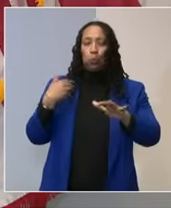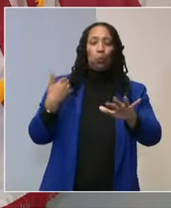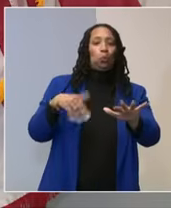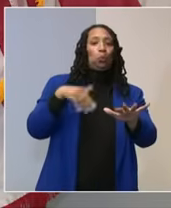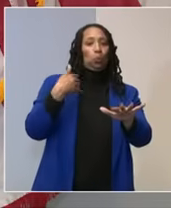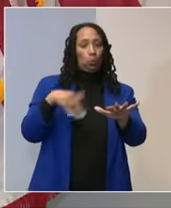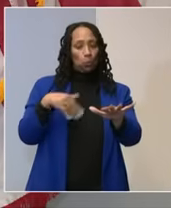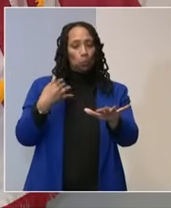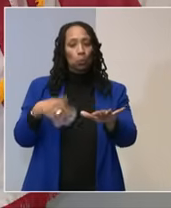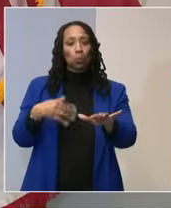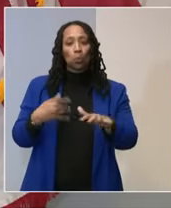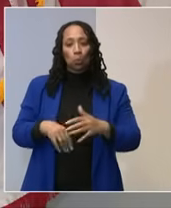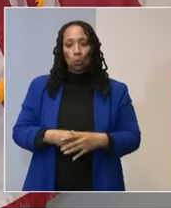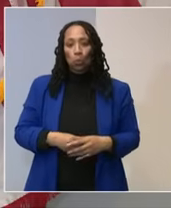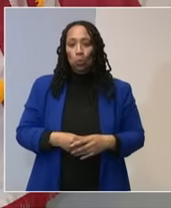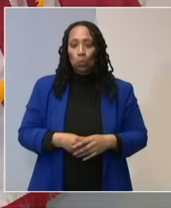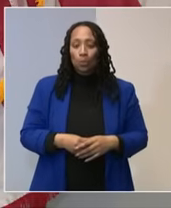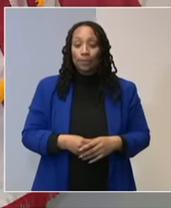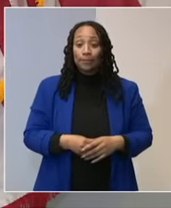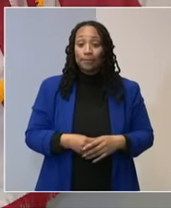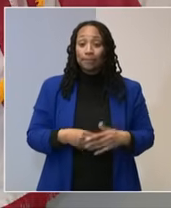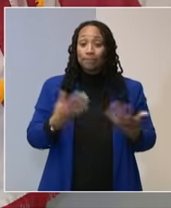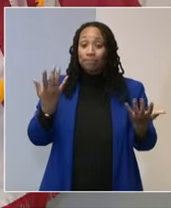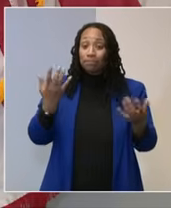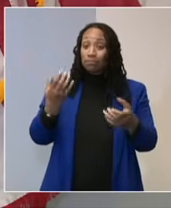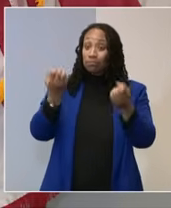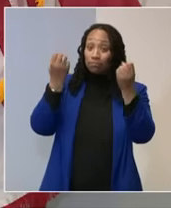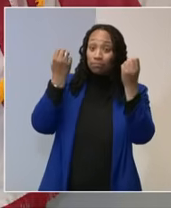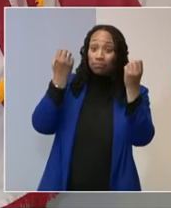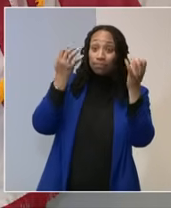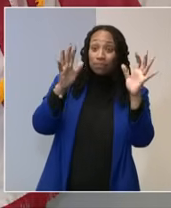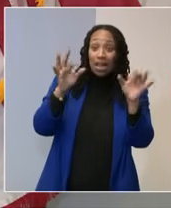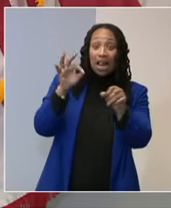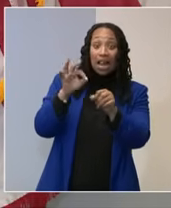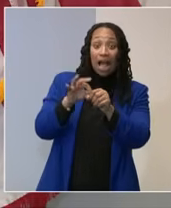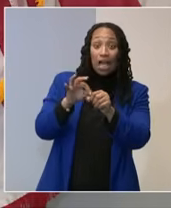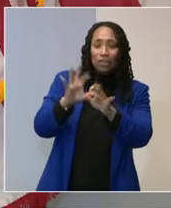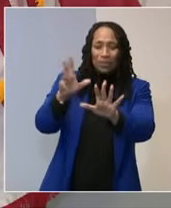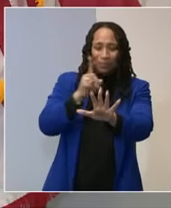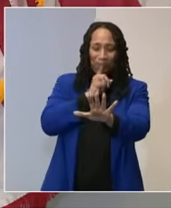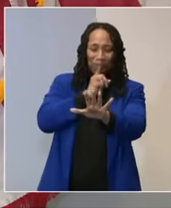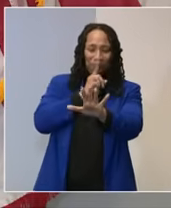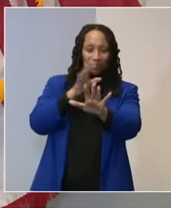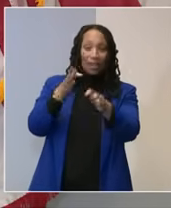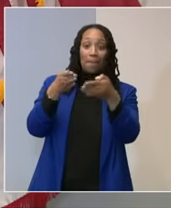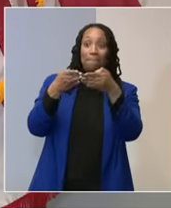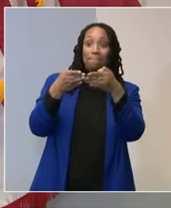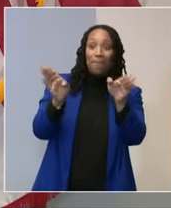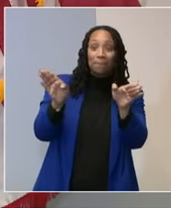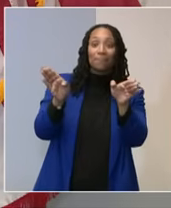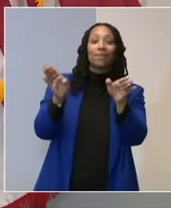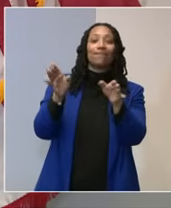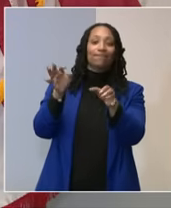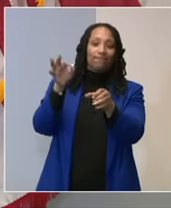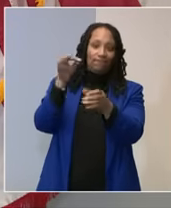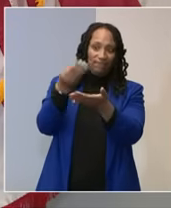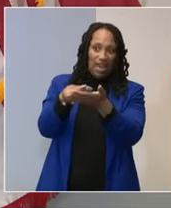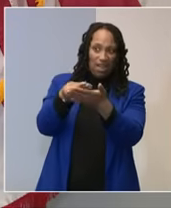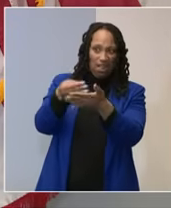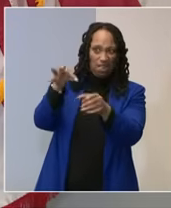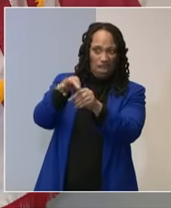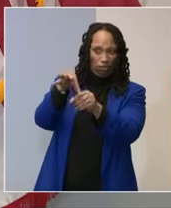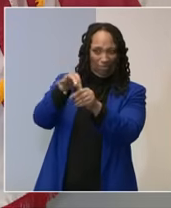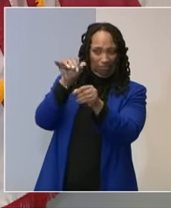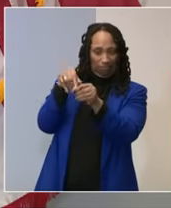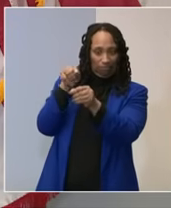There's public elections, public financed elections, which I think you're seeing a lot of